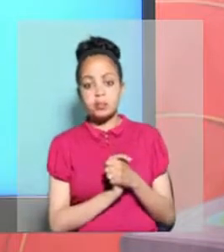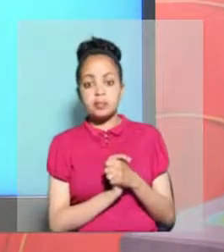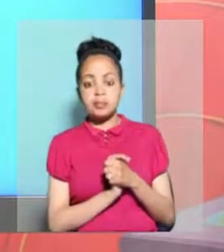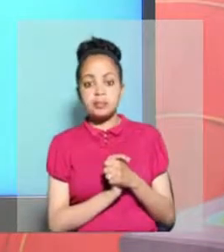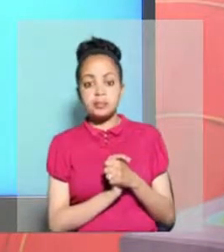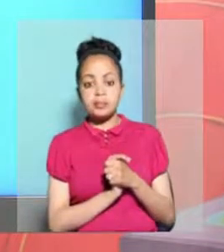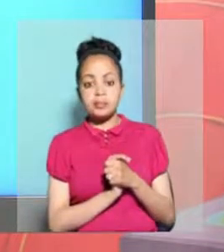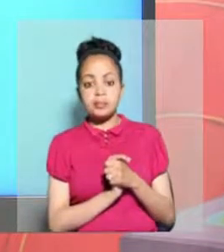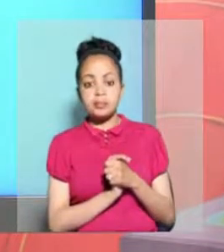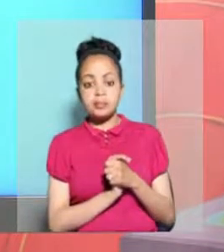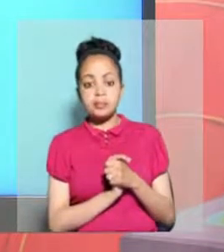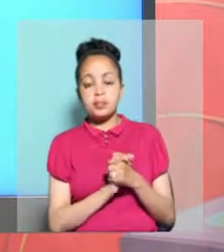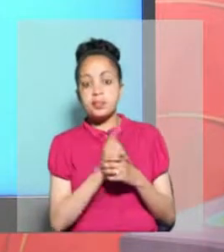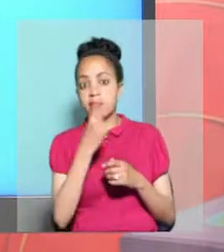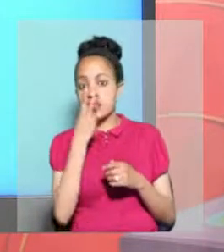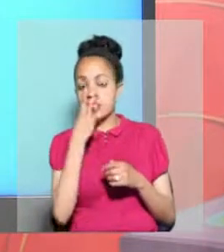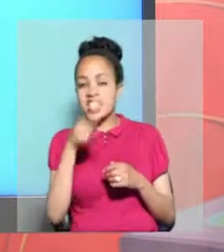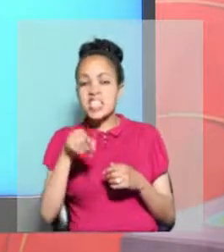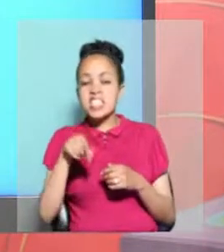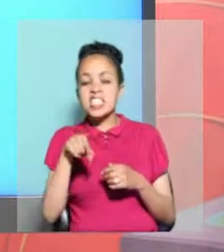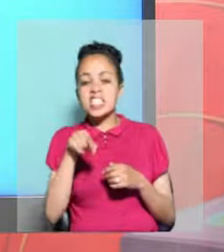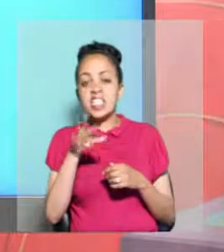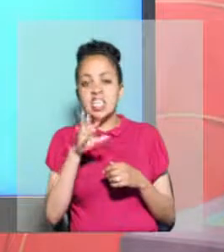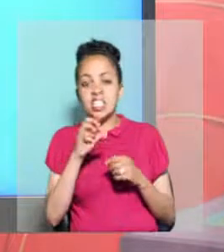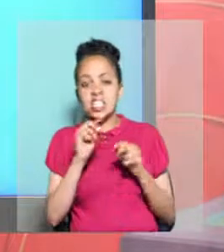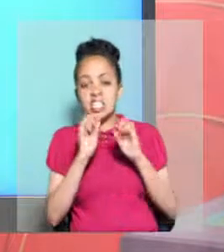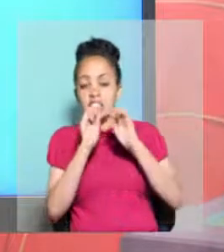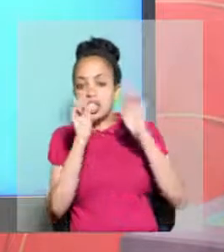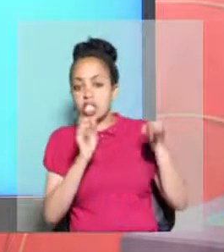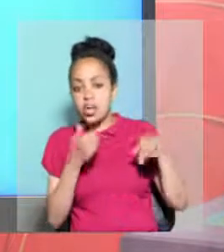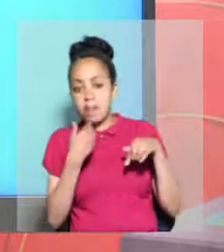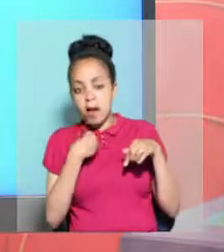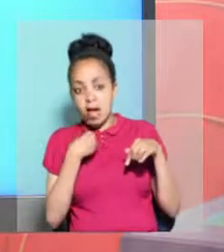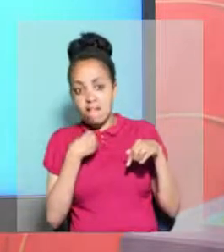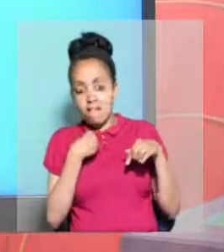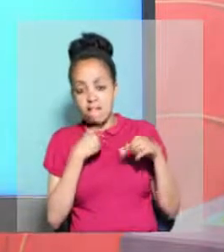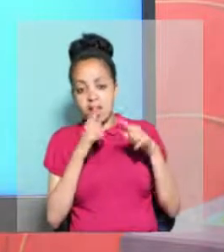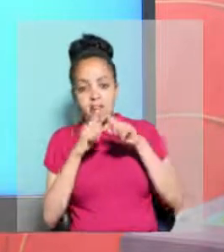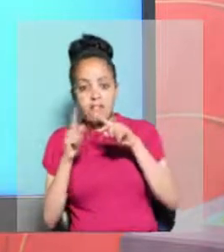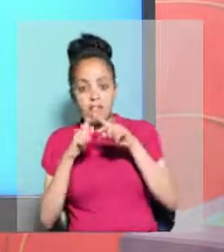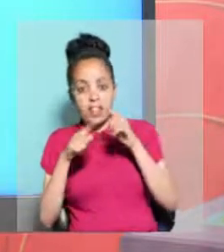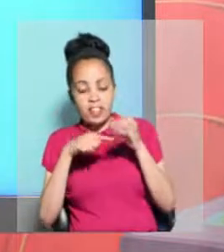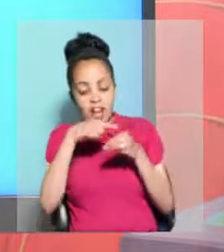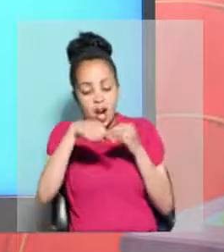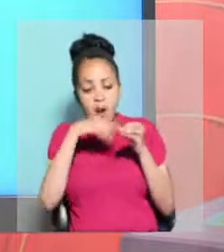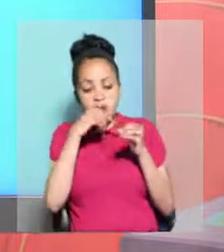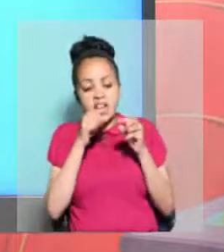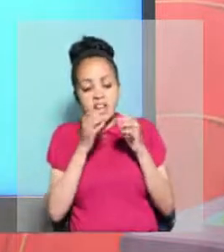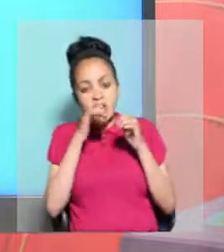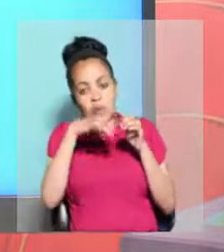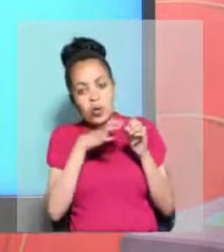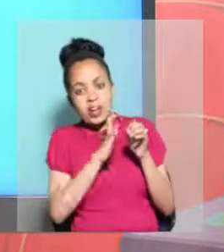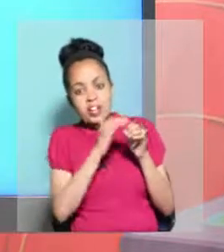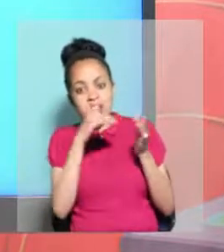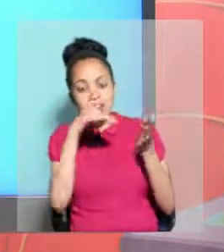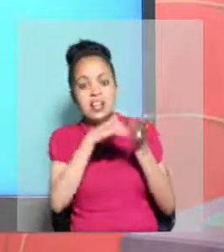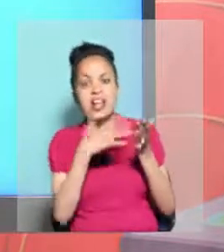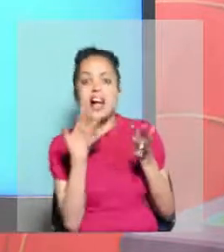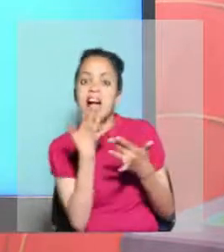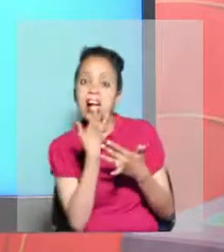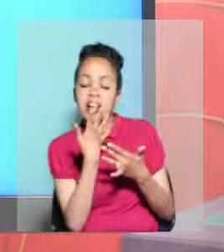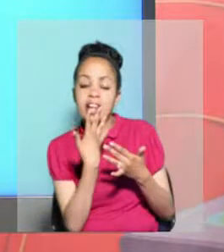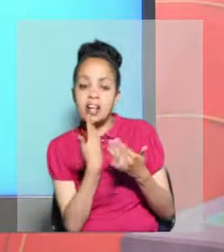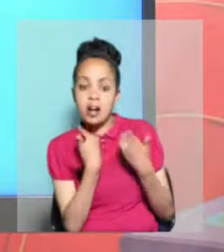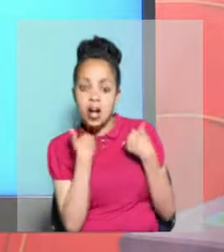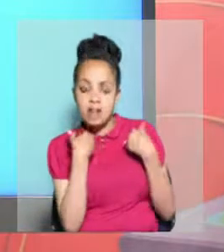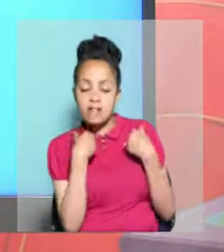Here, there is a seed shape, which is round, wrinkled. There is again a seed color,